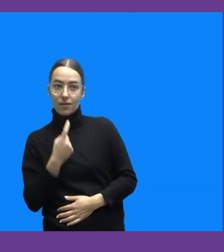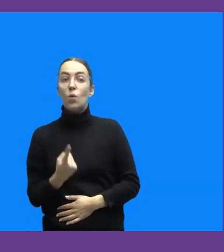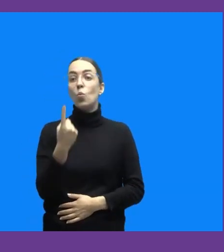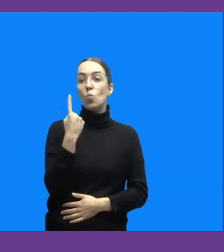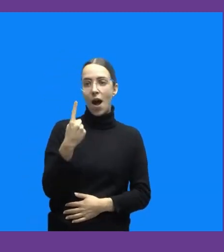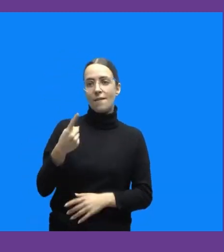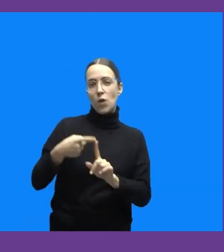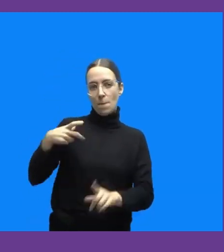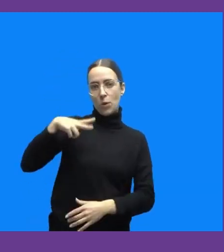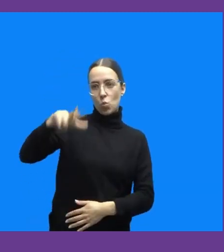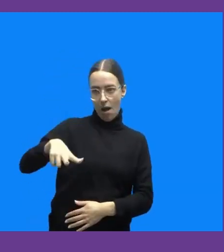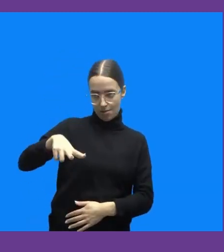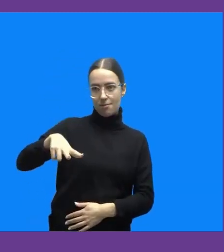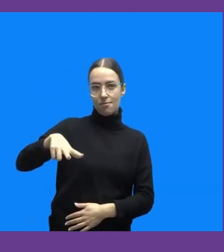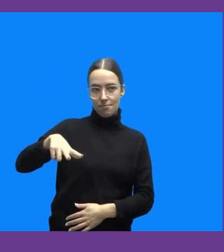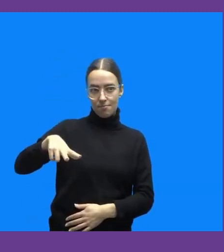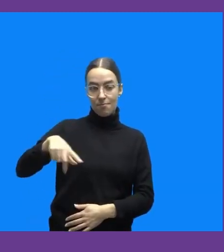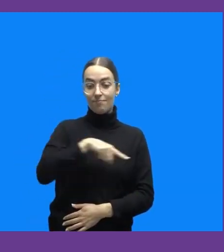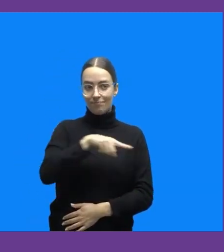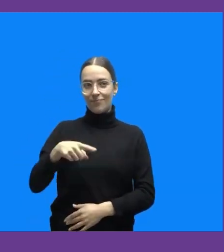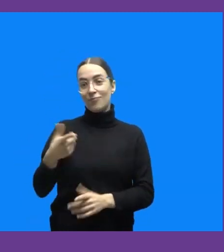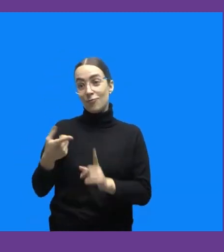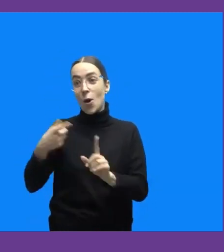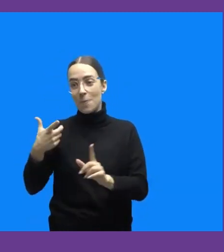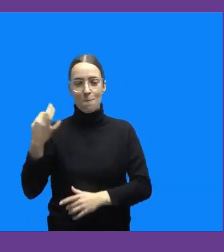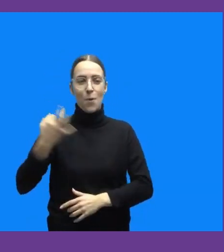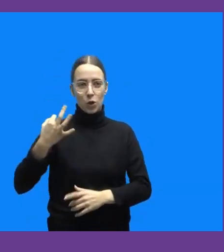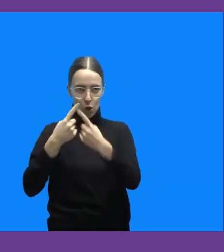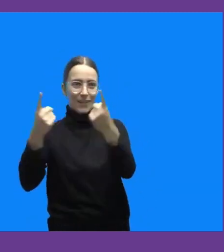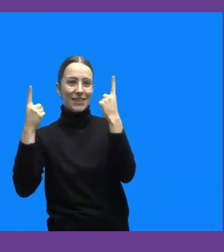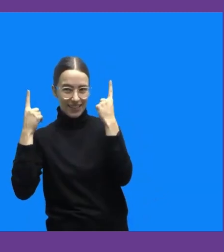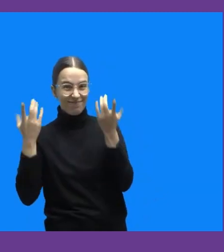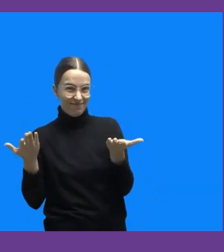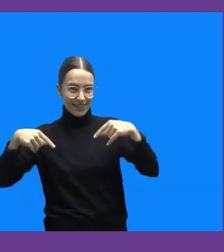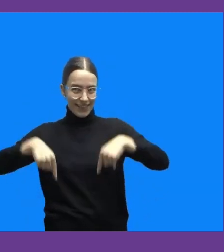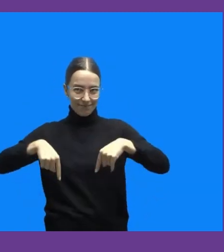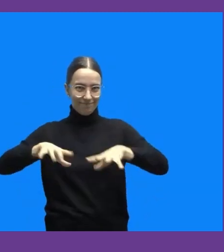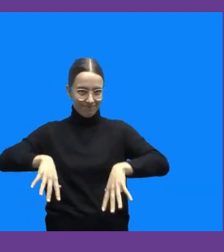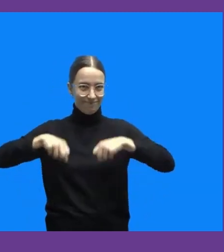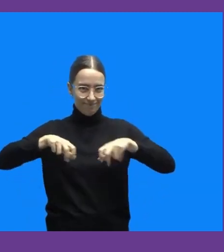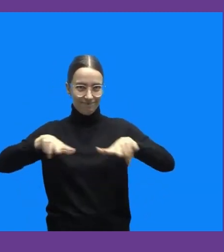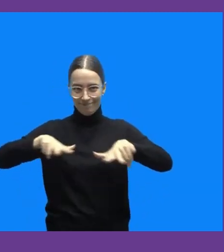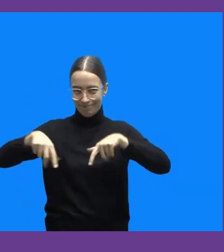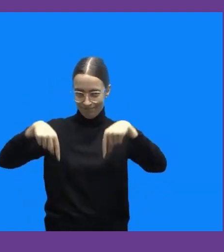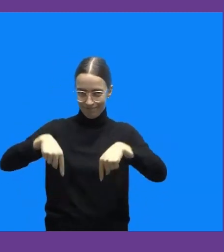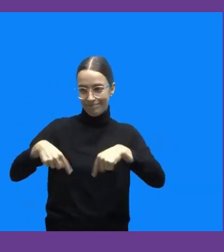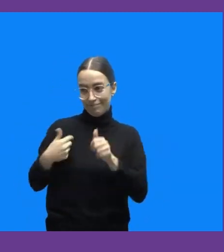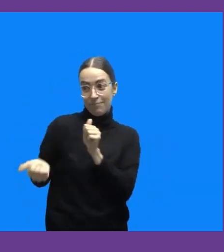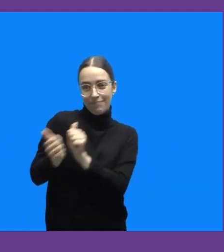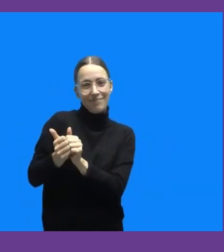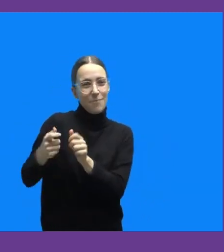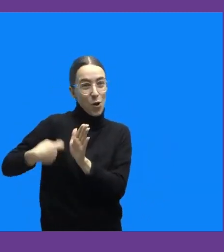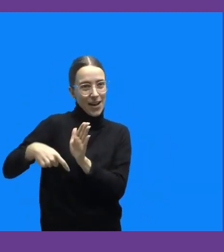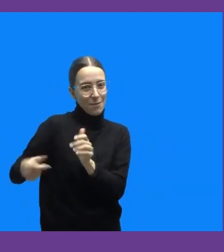partner of the University of Porto, was partner of this project. And Alice is going to tell